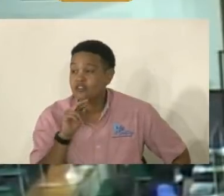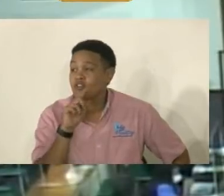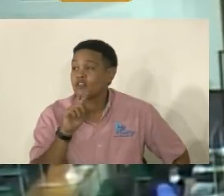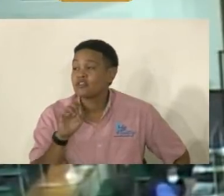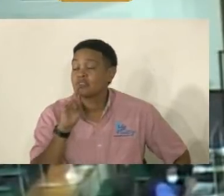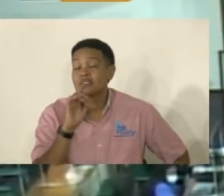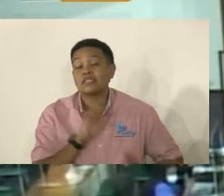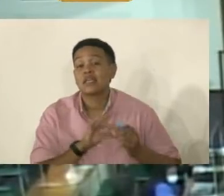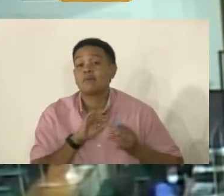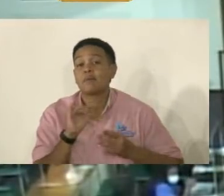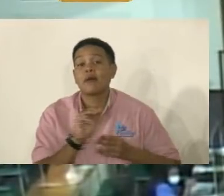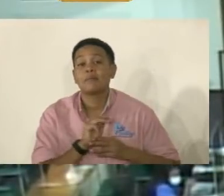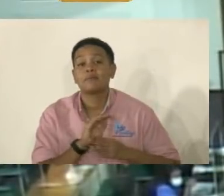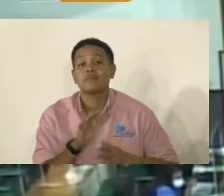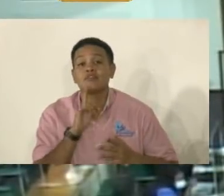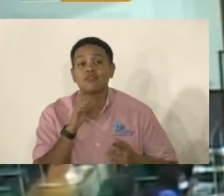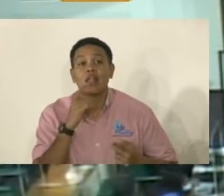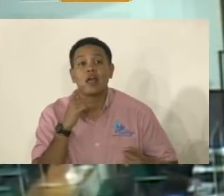Announcements.